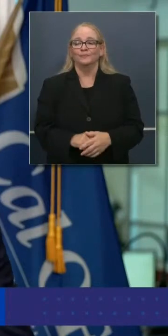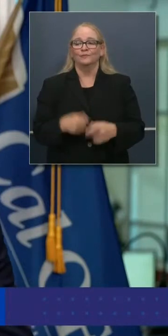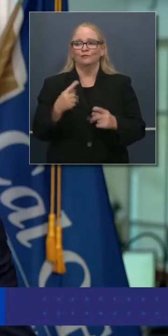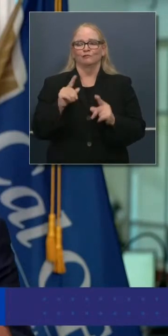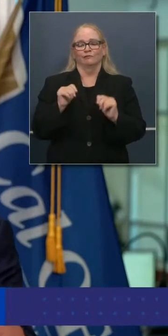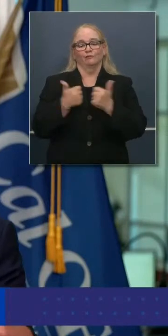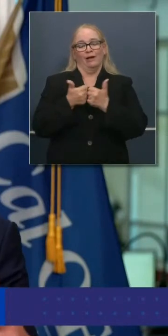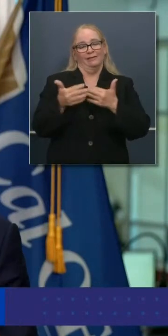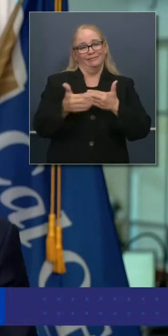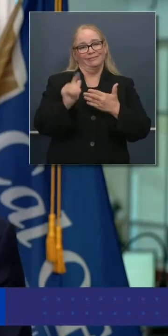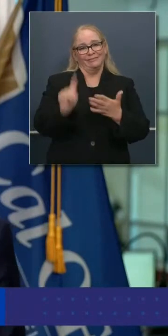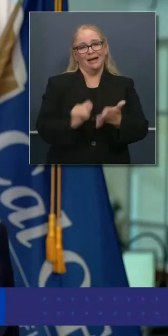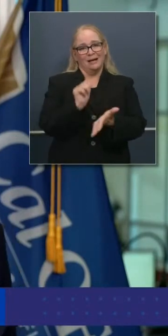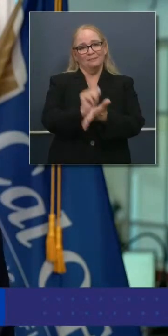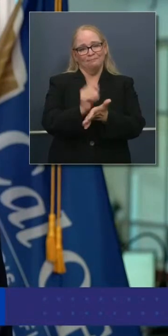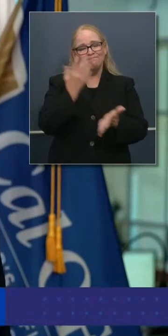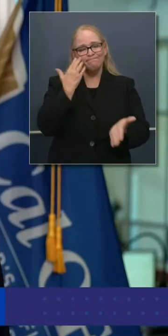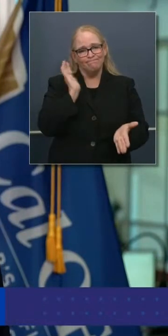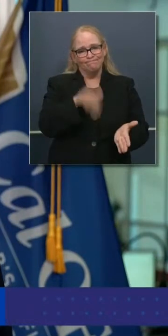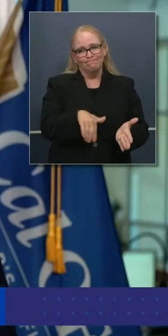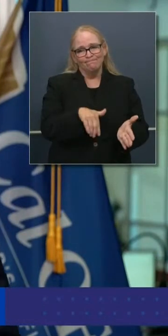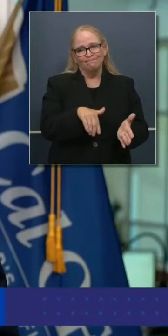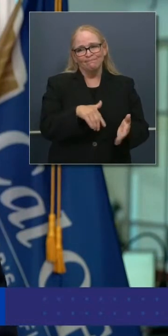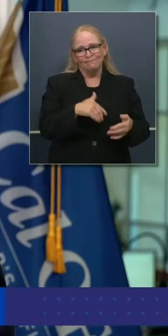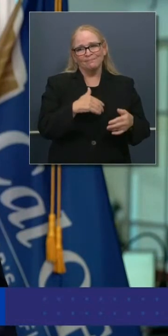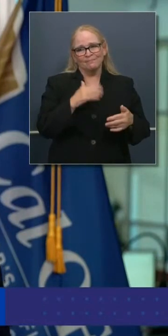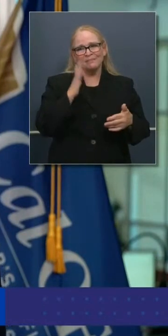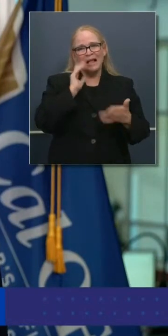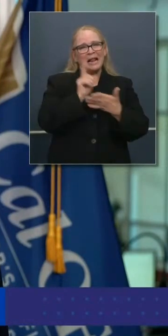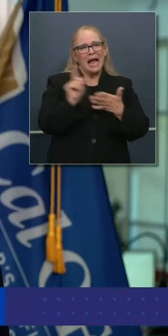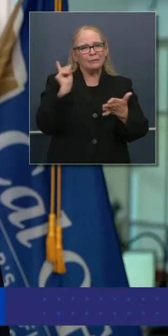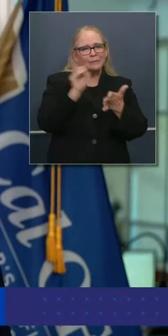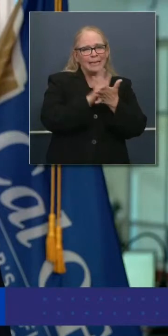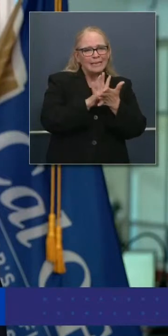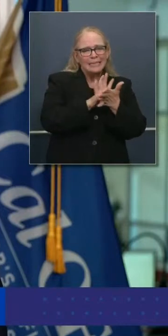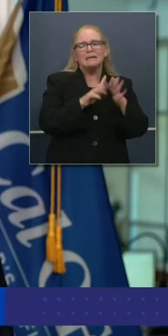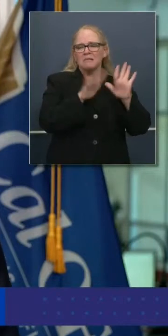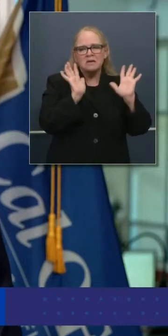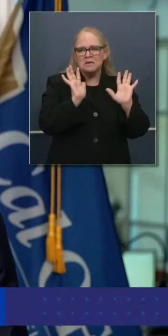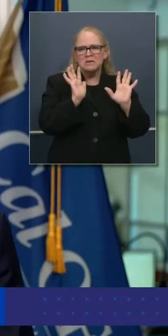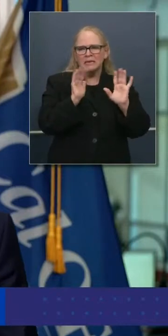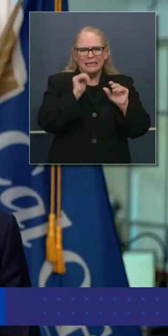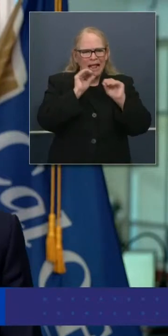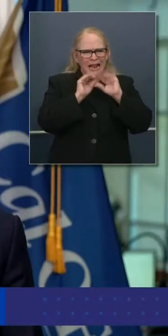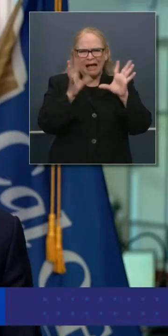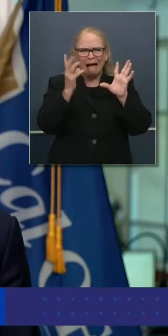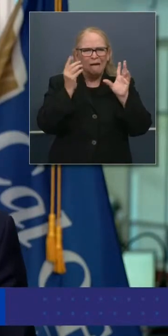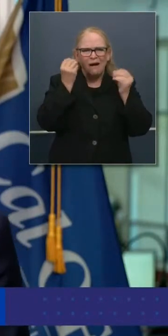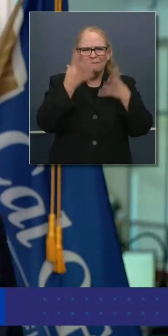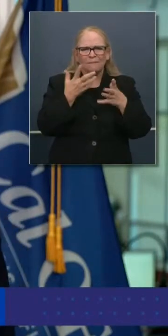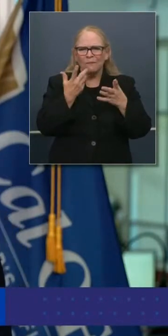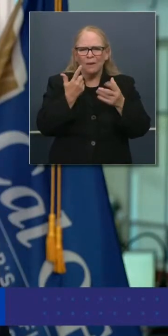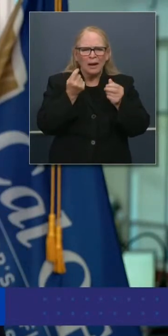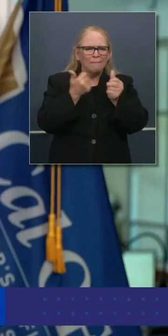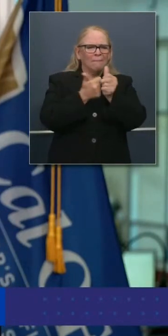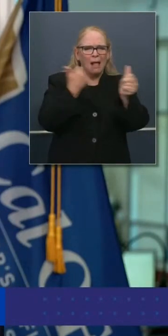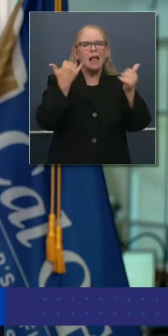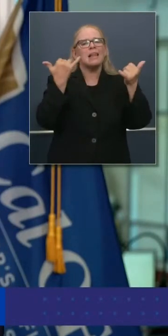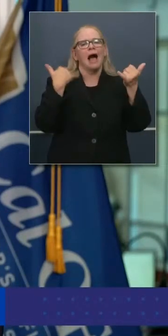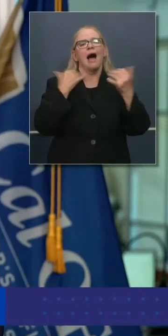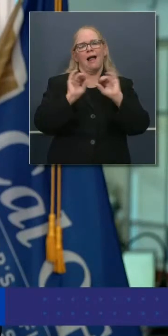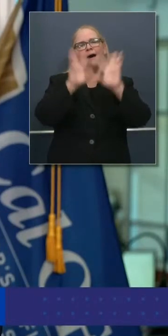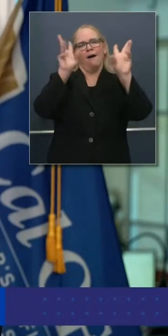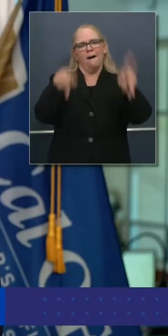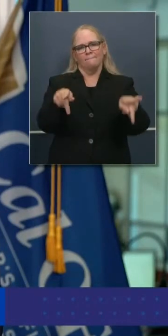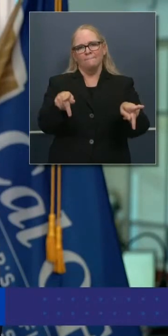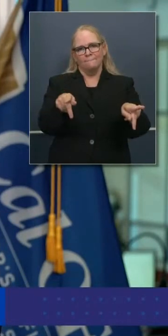and ambiguous time last week without the clarity of those backlogged numbers. And we look